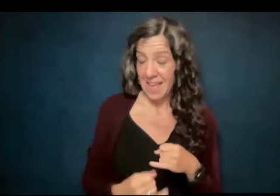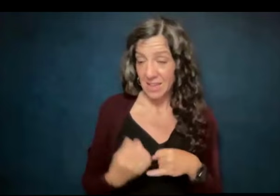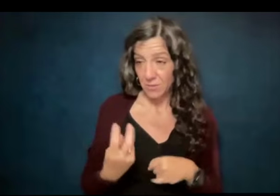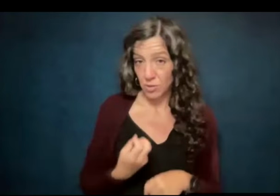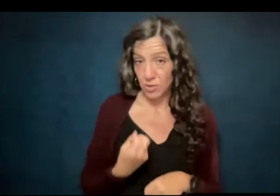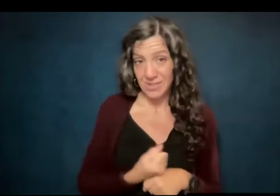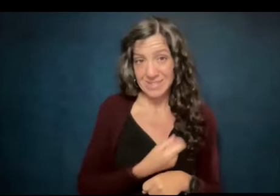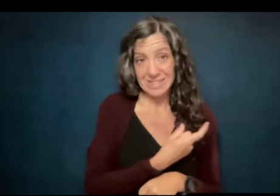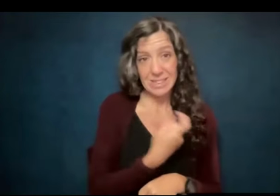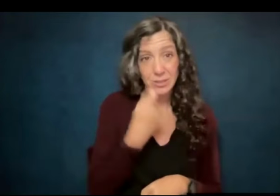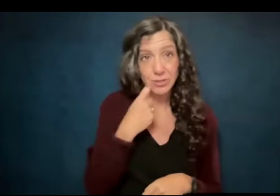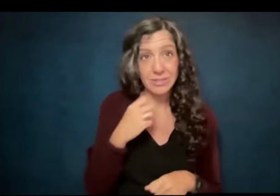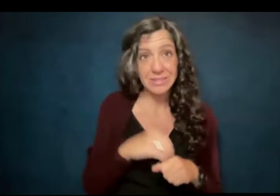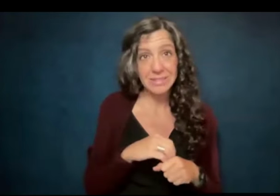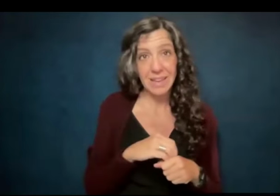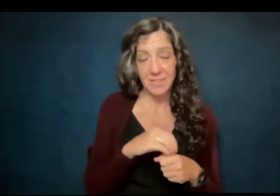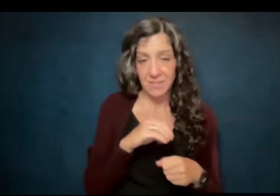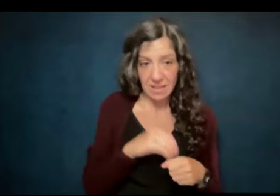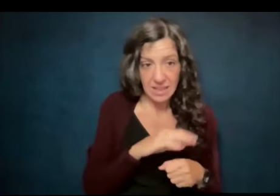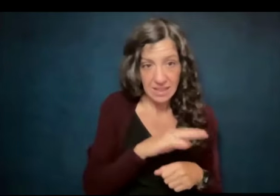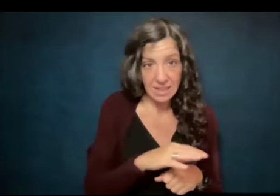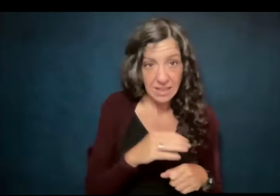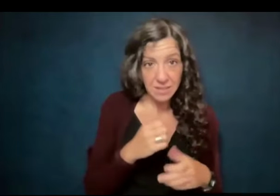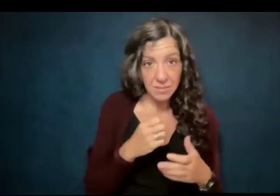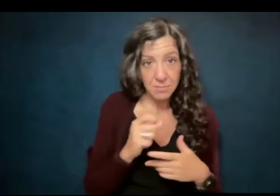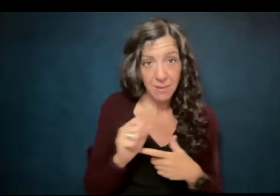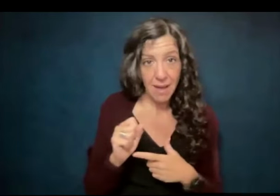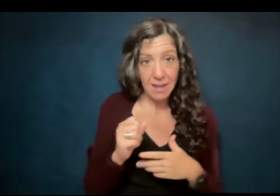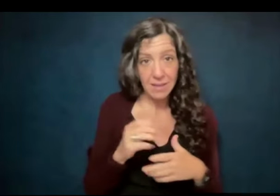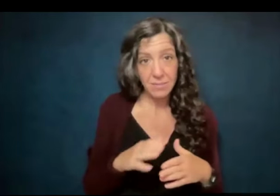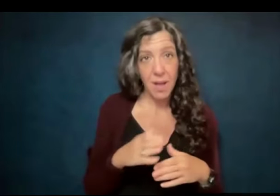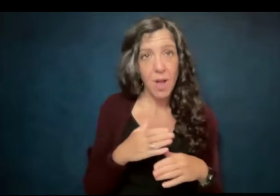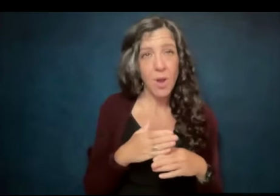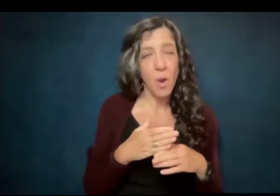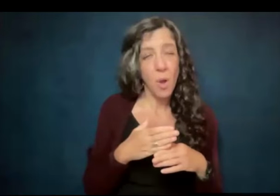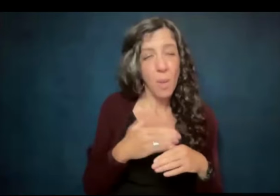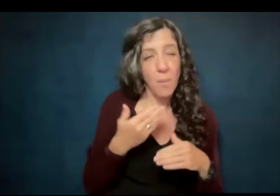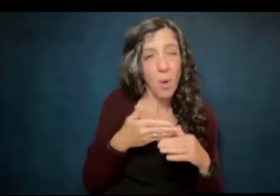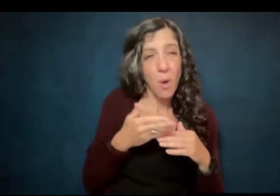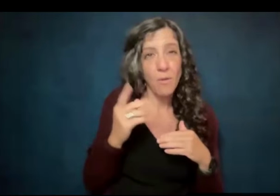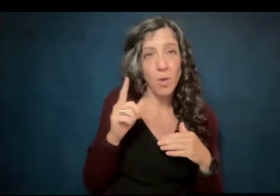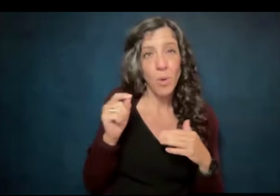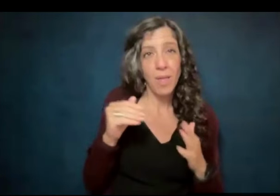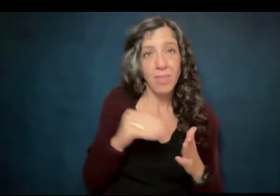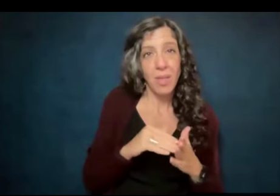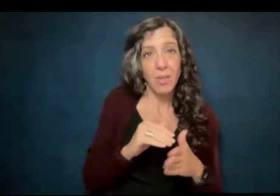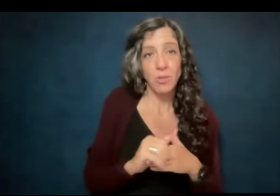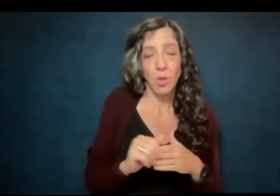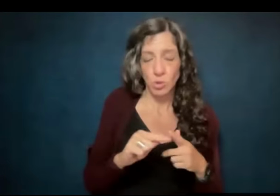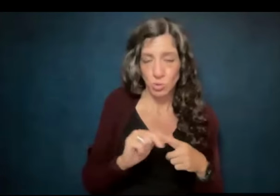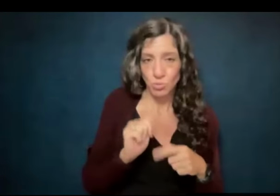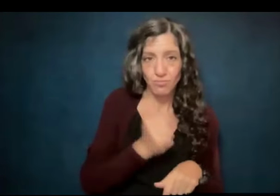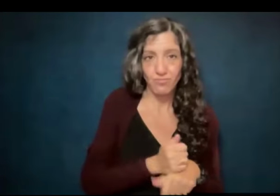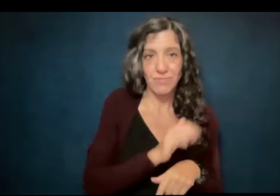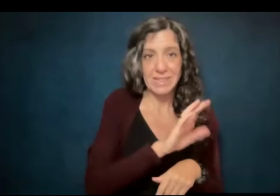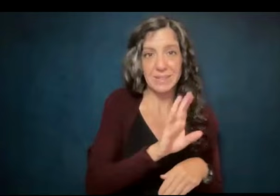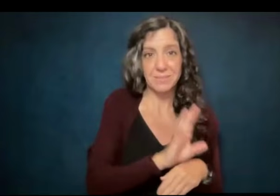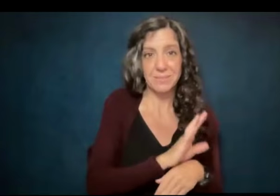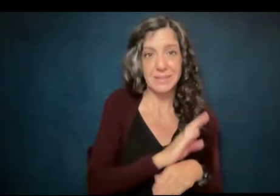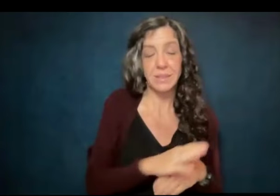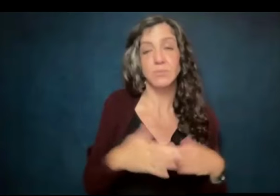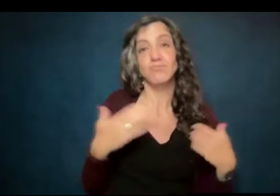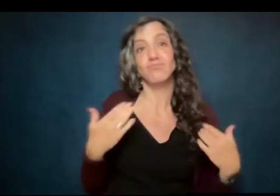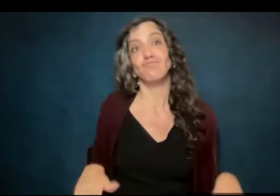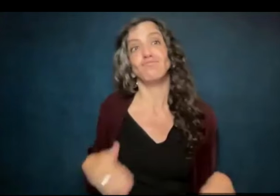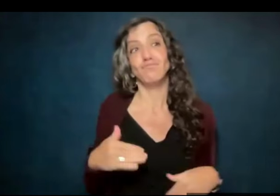years, Jaden has saved in his pass plan just a little over $20,000 to start his business. That's